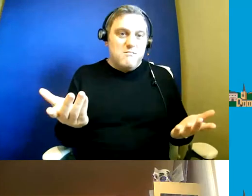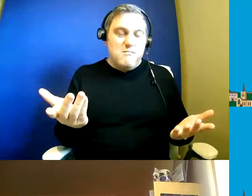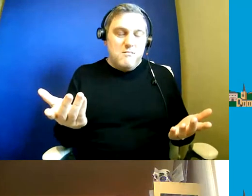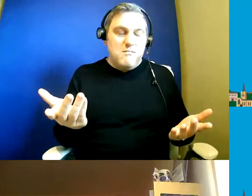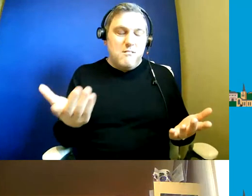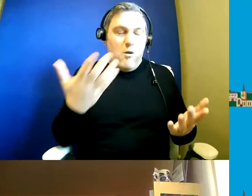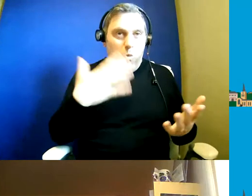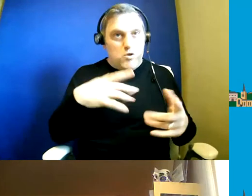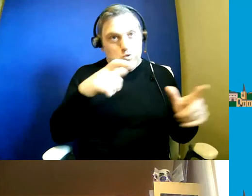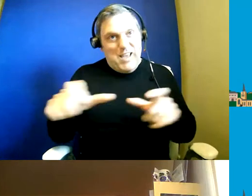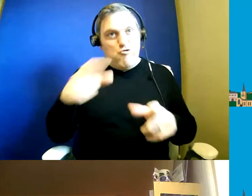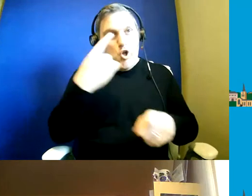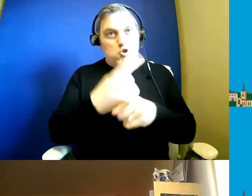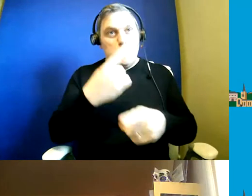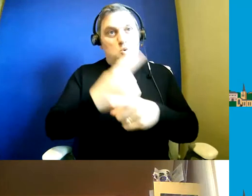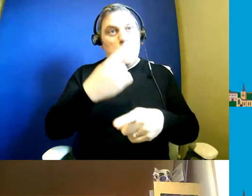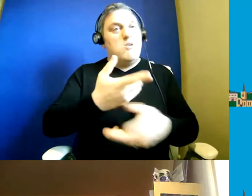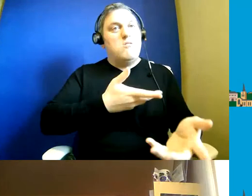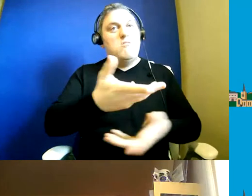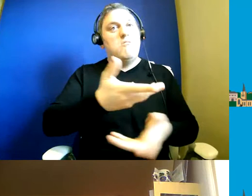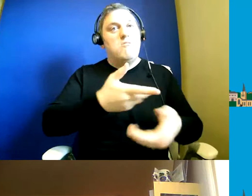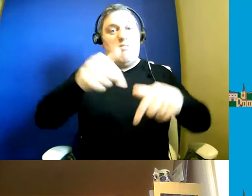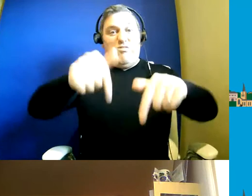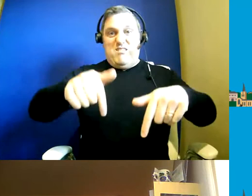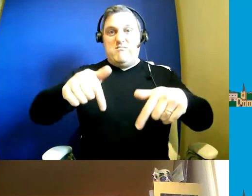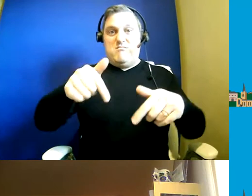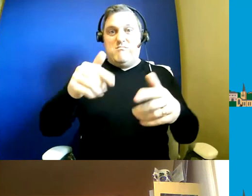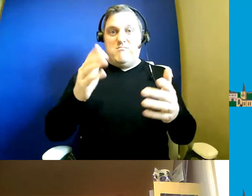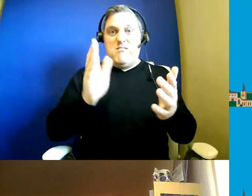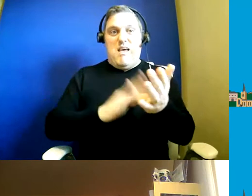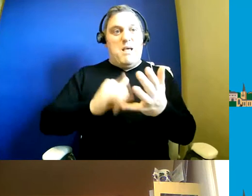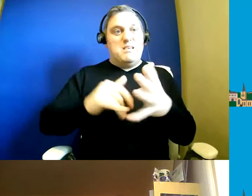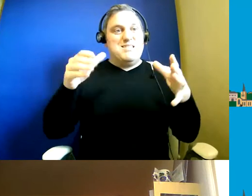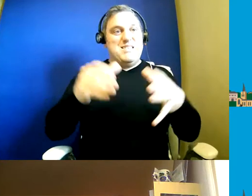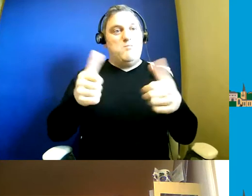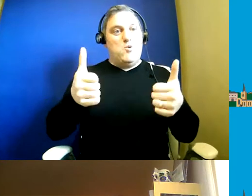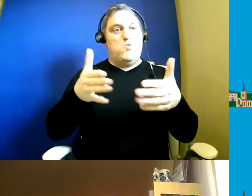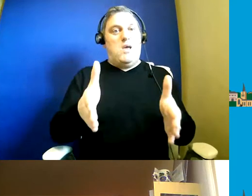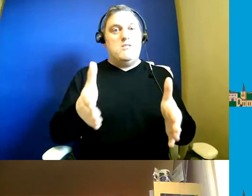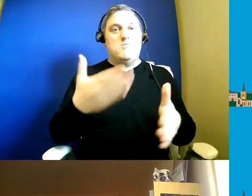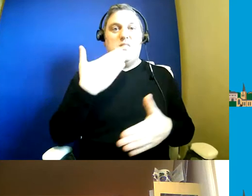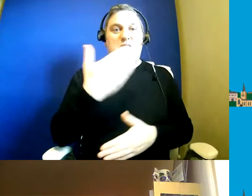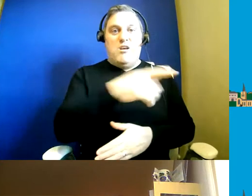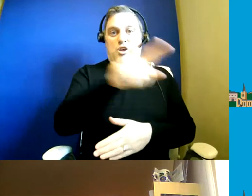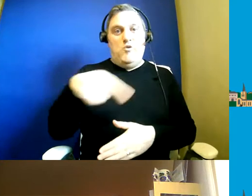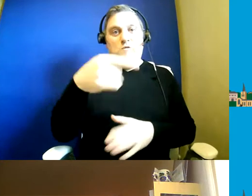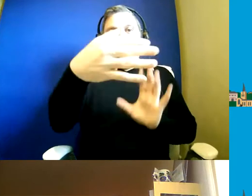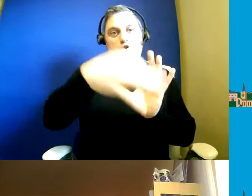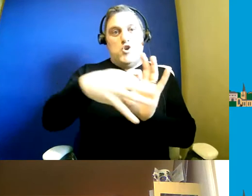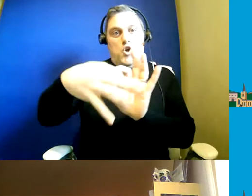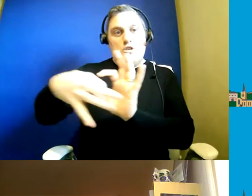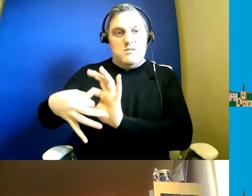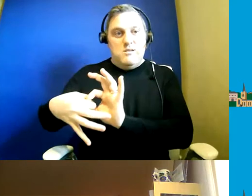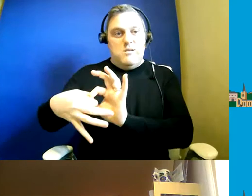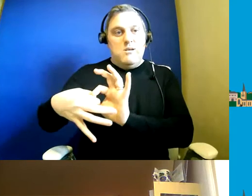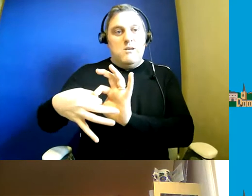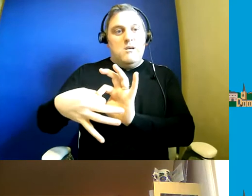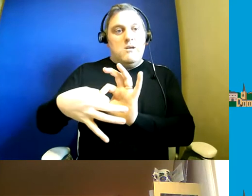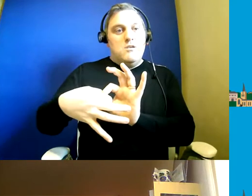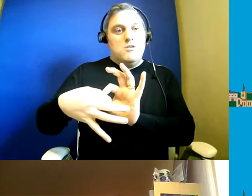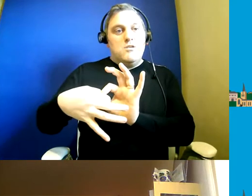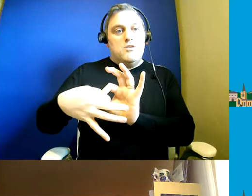continue that dialogue. And I think this in particular is a great forum for that. So, yeah, thank you for all attending. Thank you. So